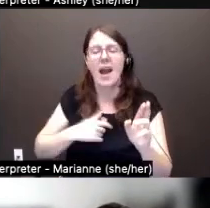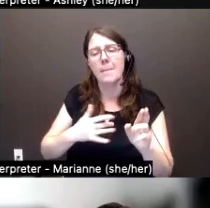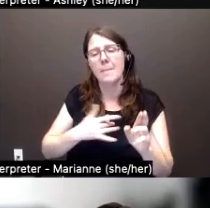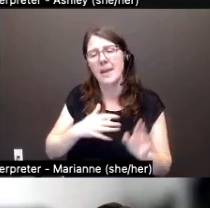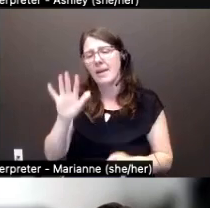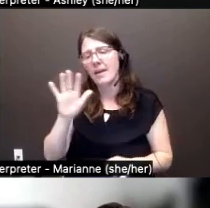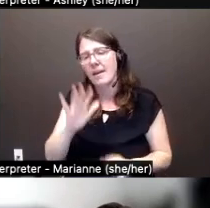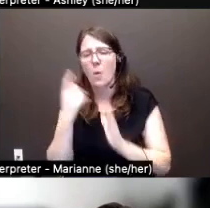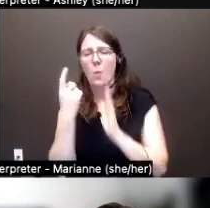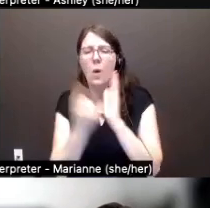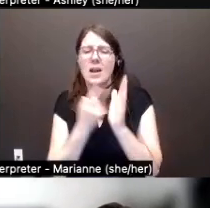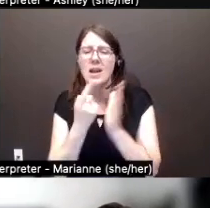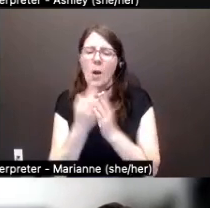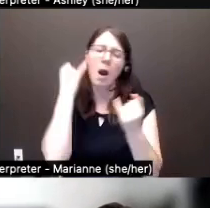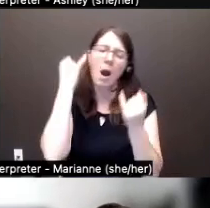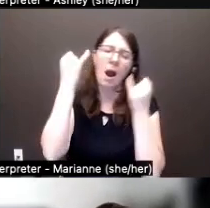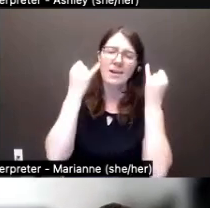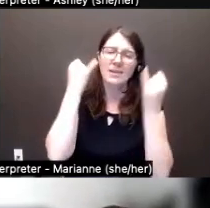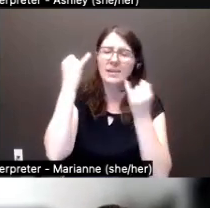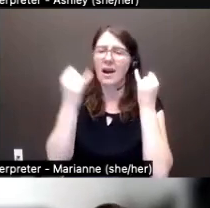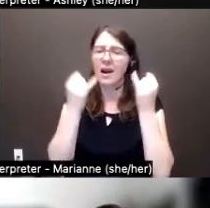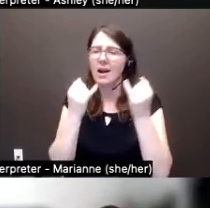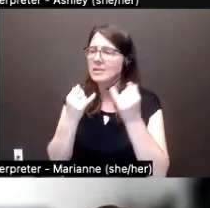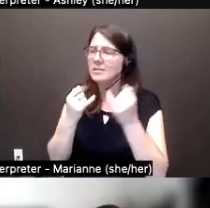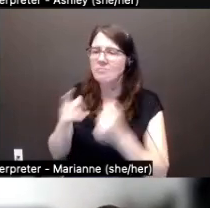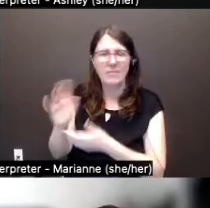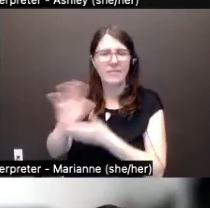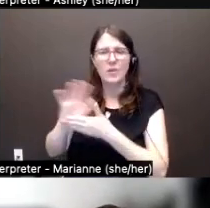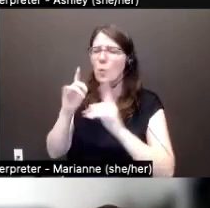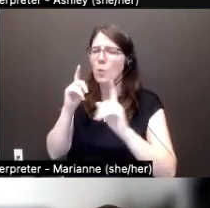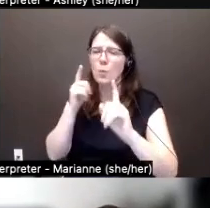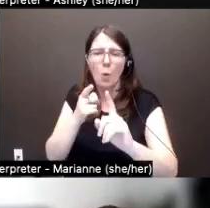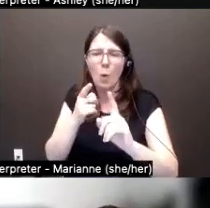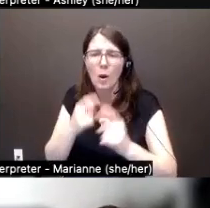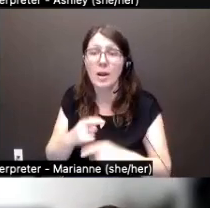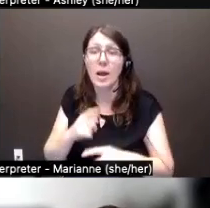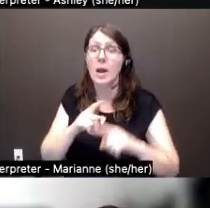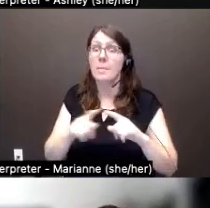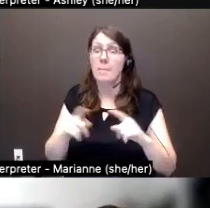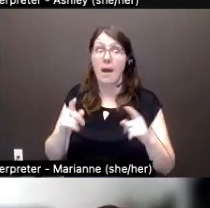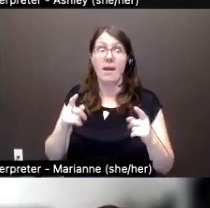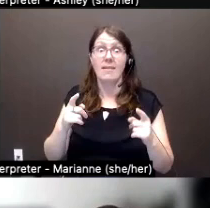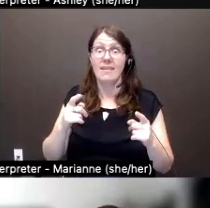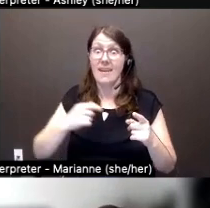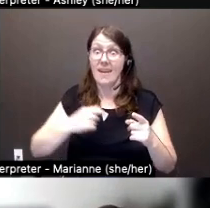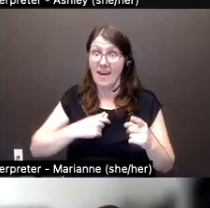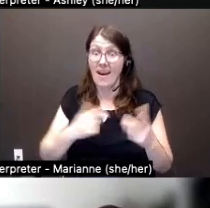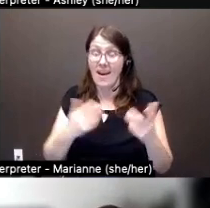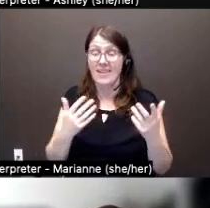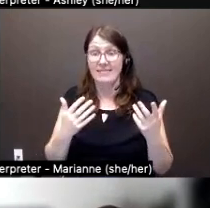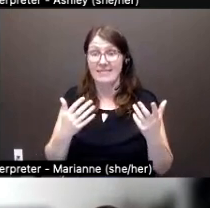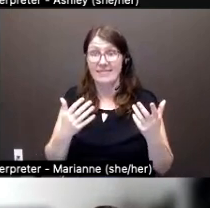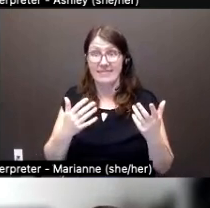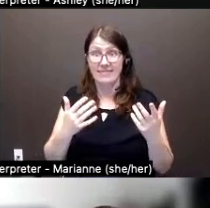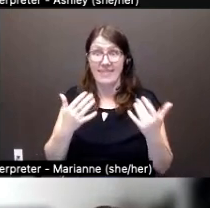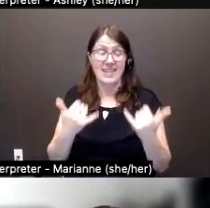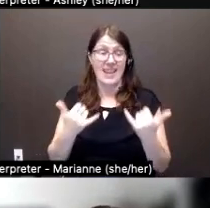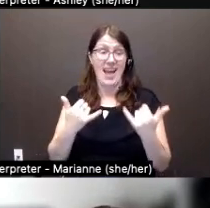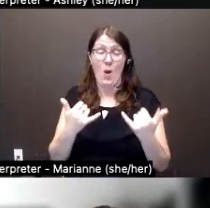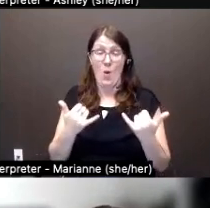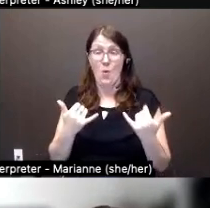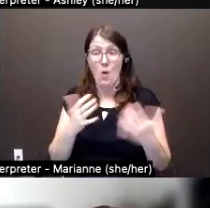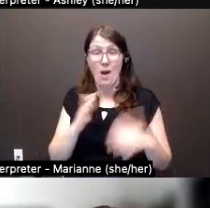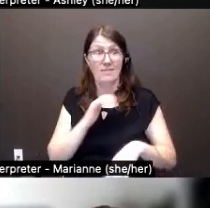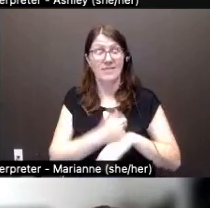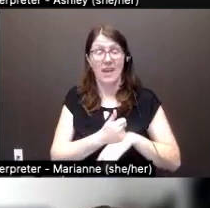a workflow because I am working on this as a personal project. So I